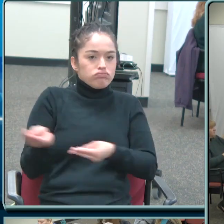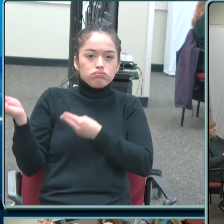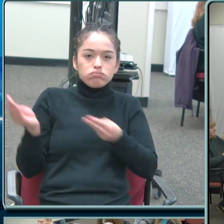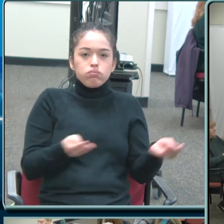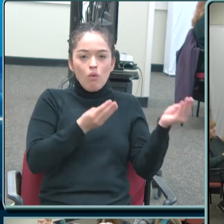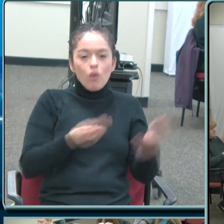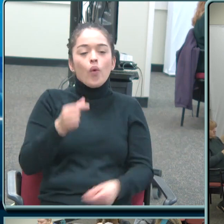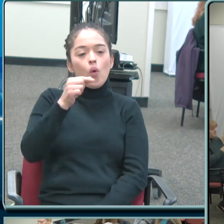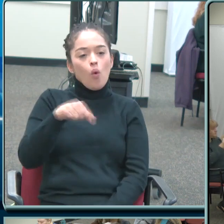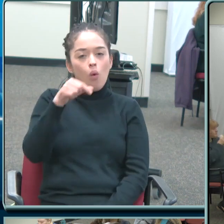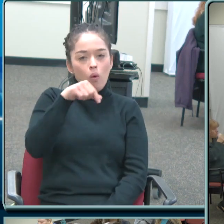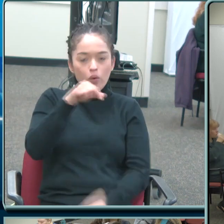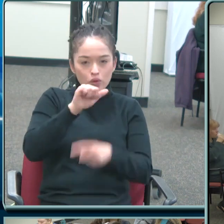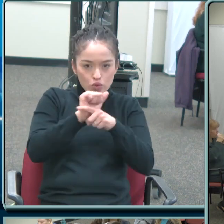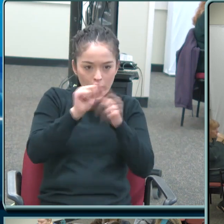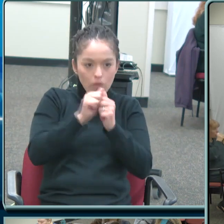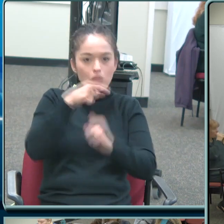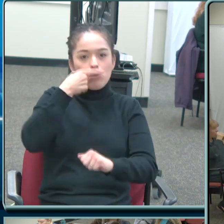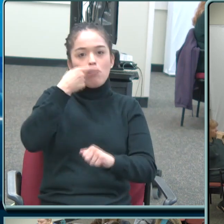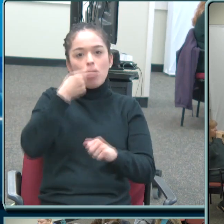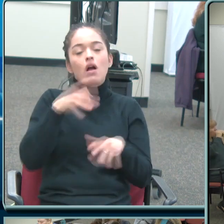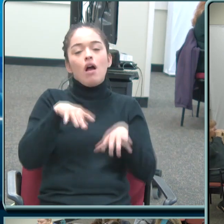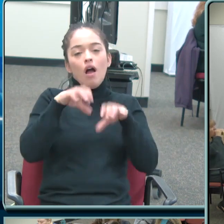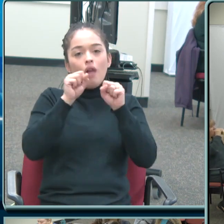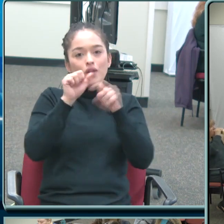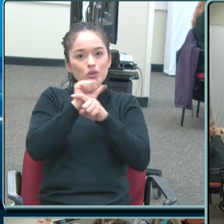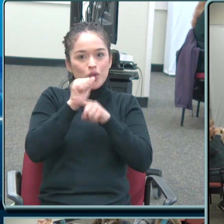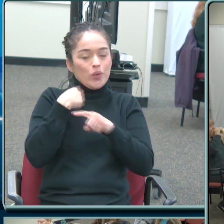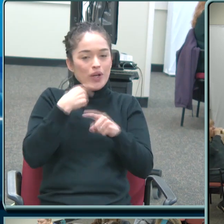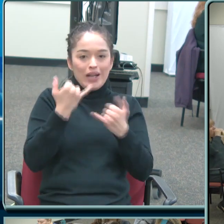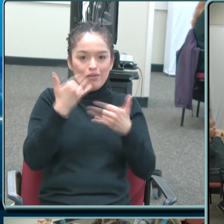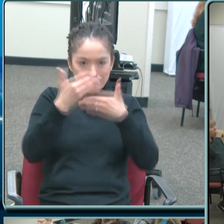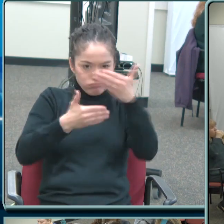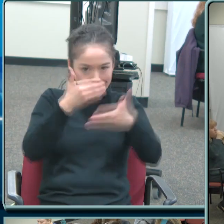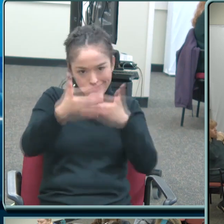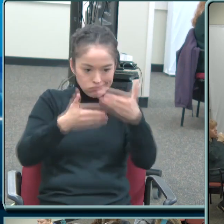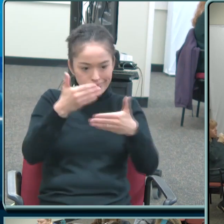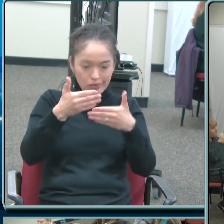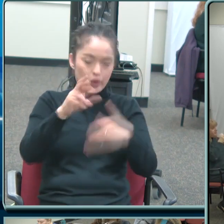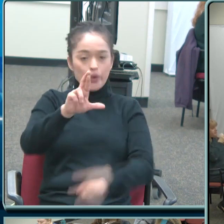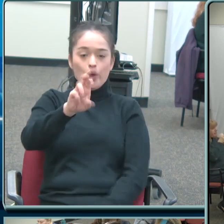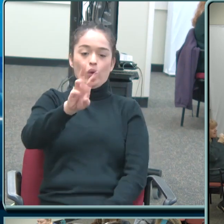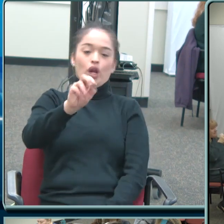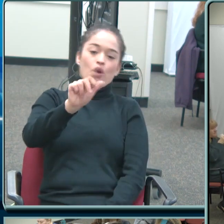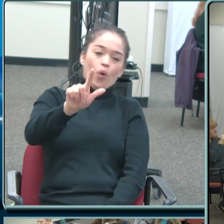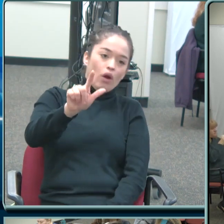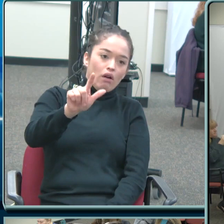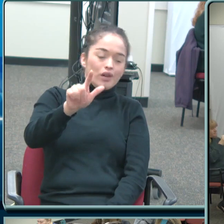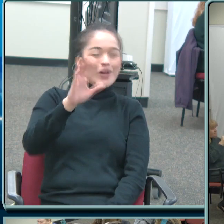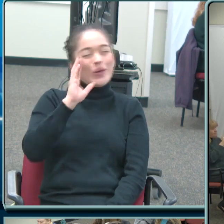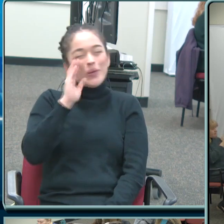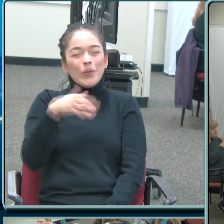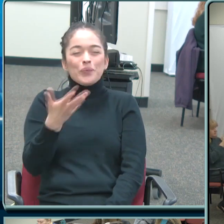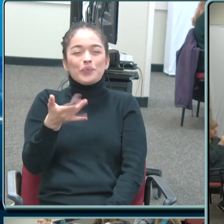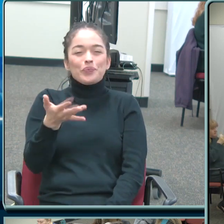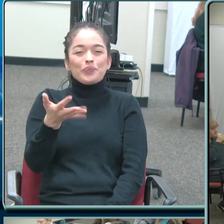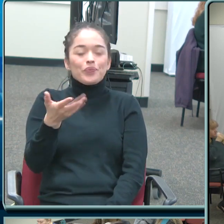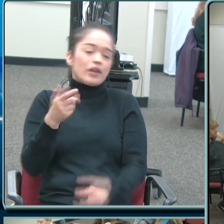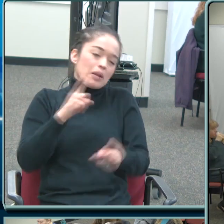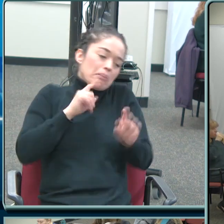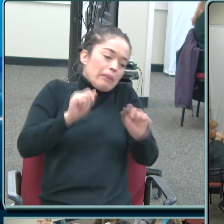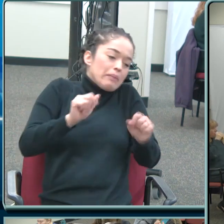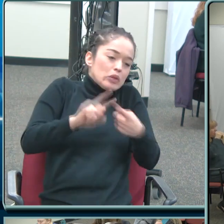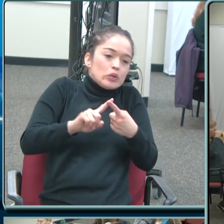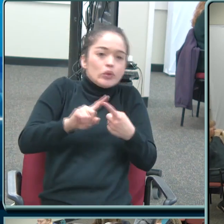quarterly trainings with our El Paso County Public Health staff as we're kind of moving into this renewal and, being able